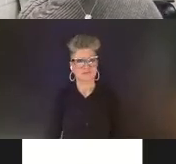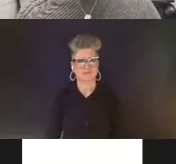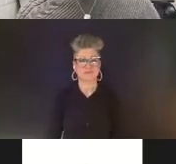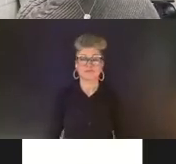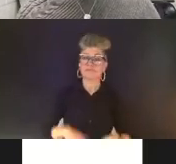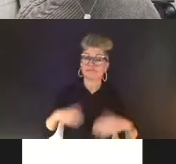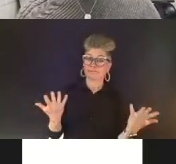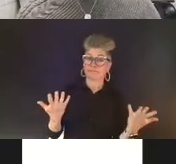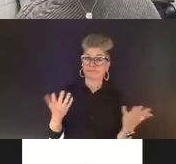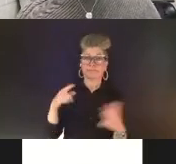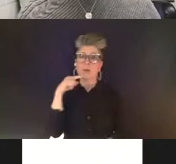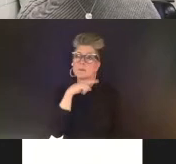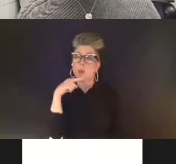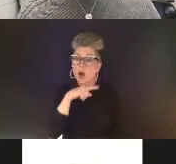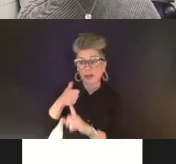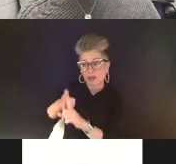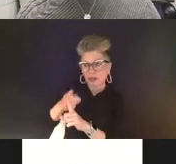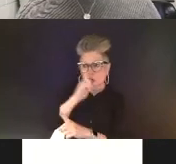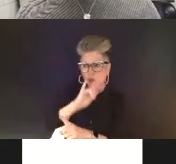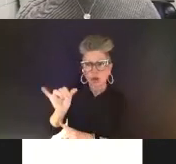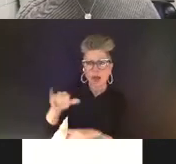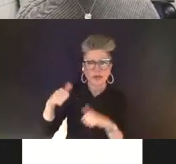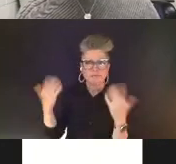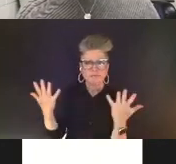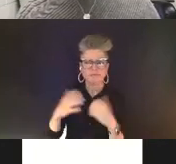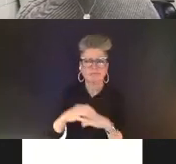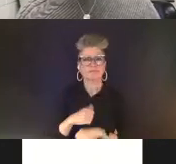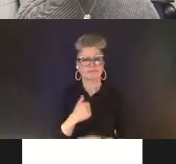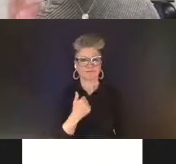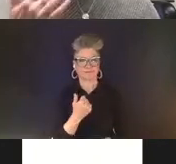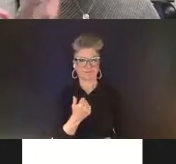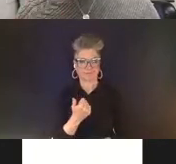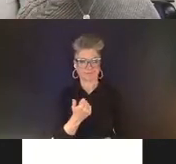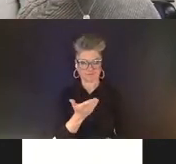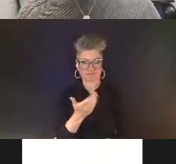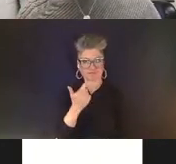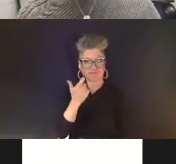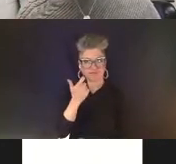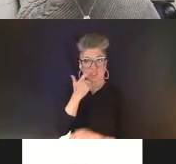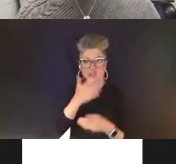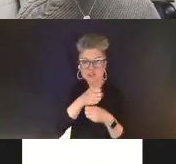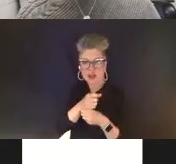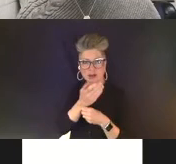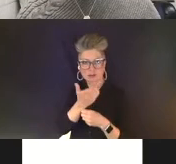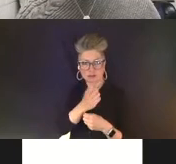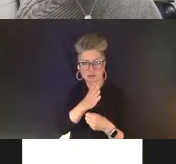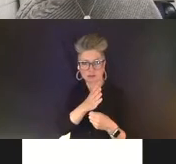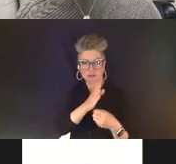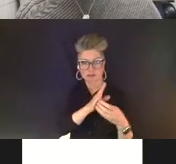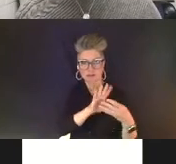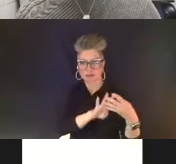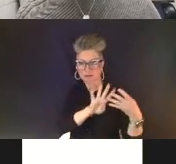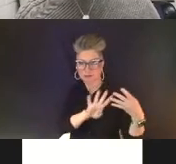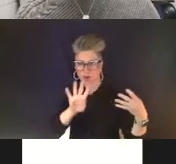Okay, so what does Milwaukee currently look like? This I just received, or I just obtained for us to take a look